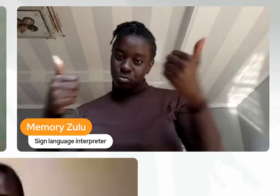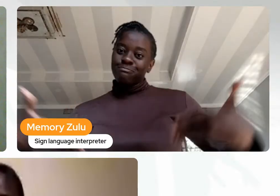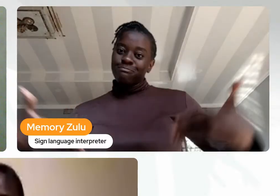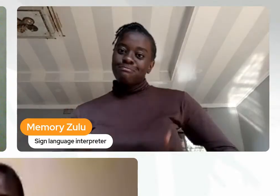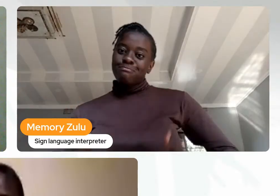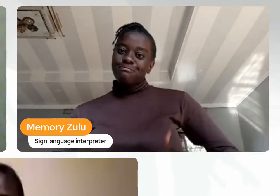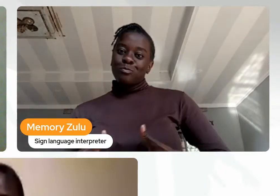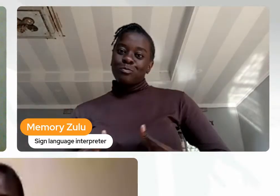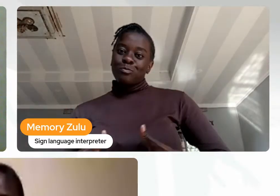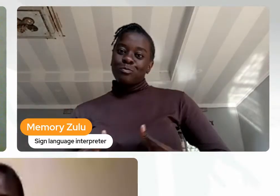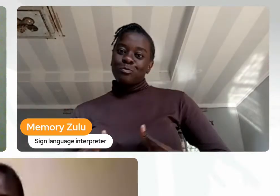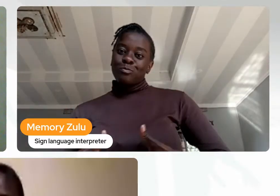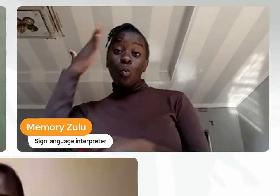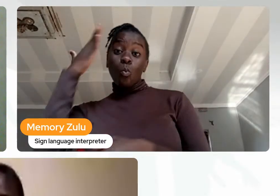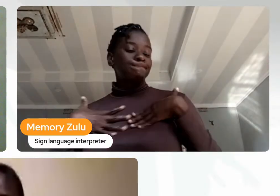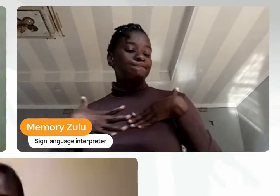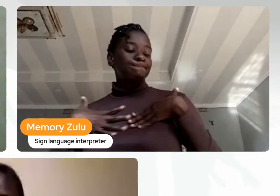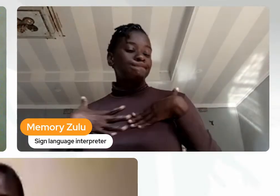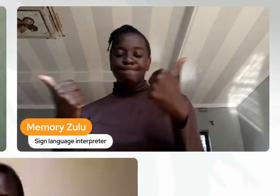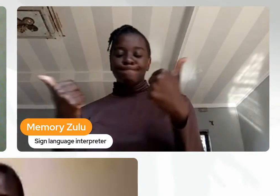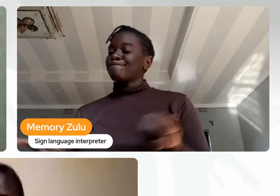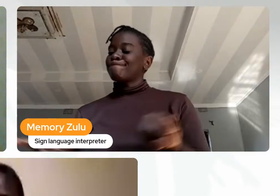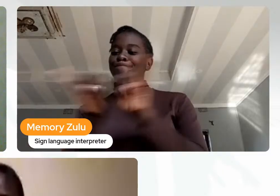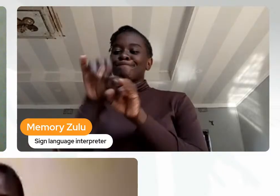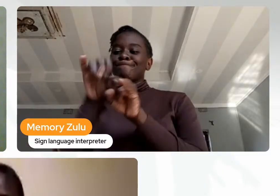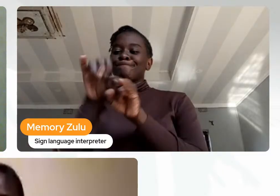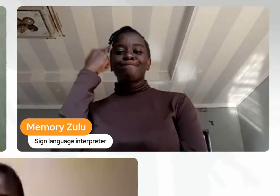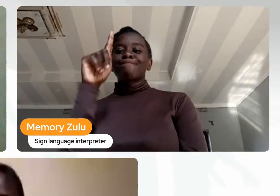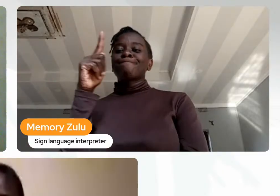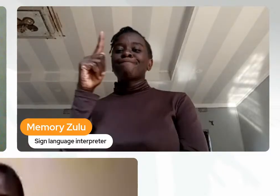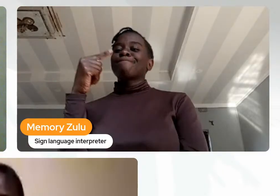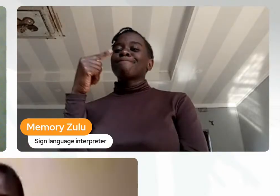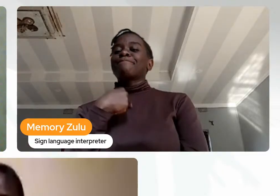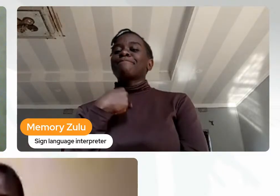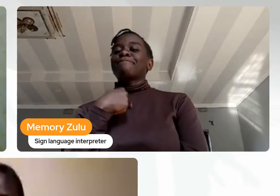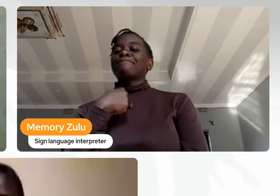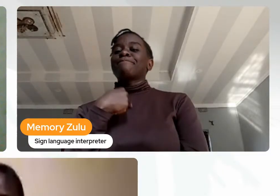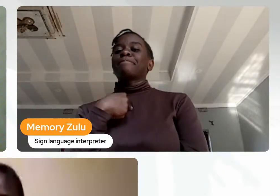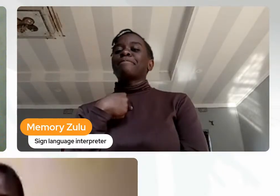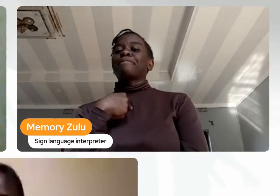their clinician, Thank you. always a doctor on call.